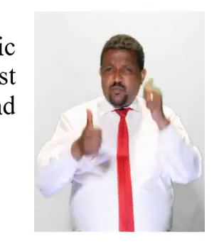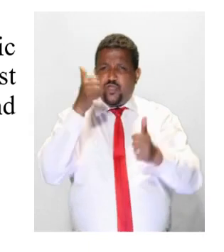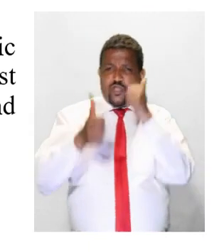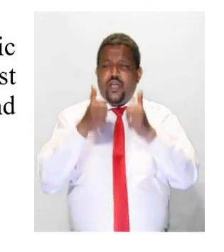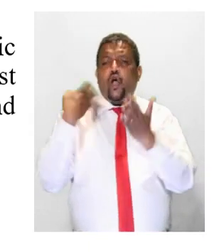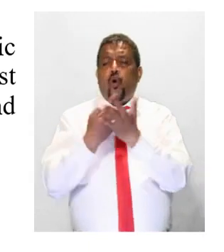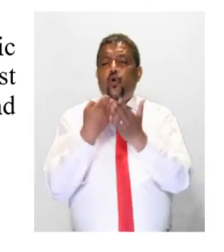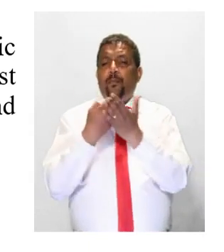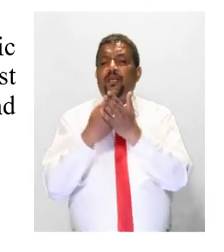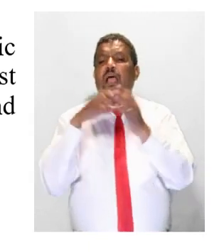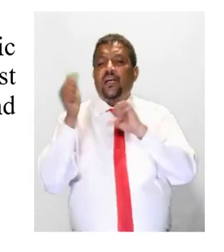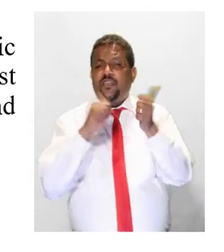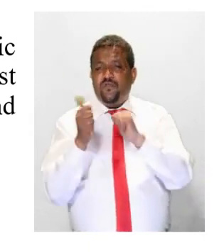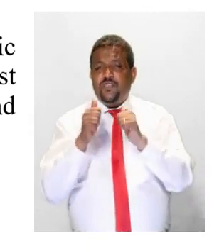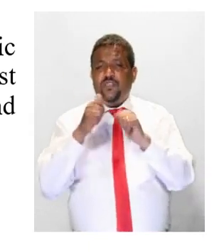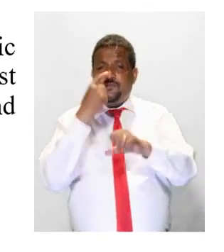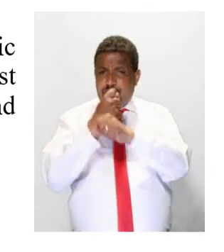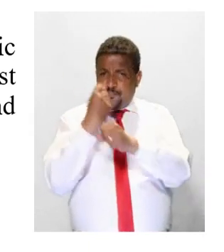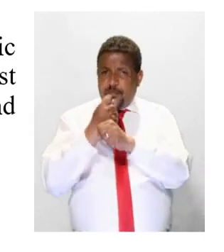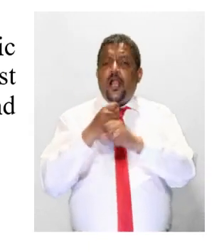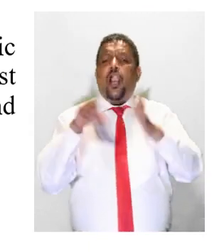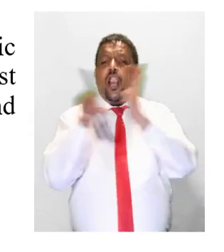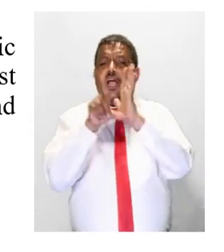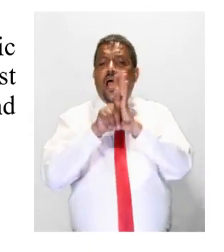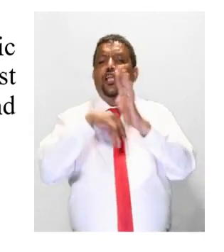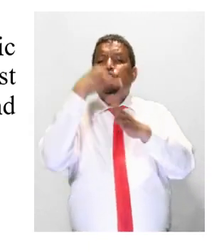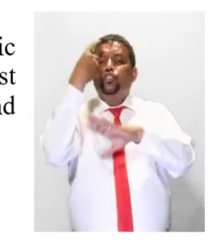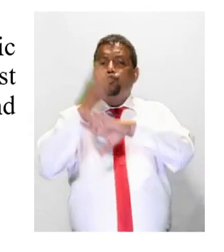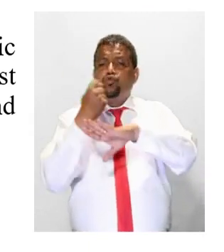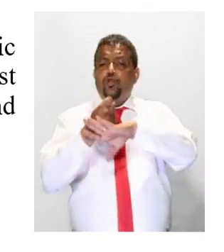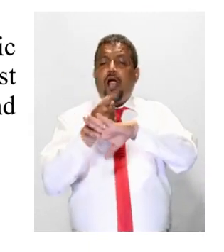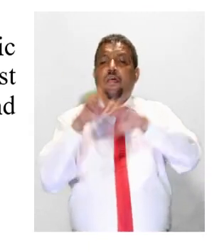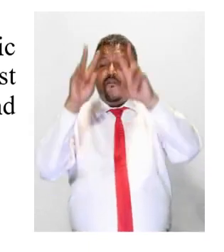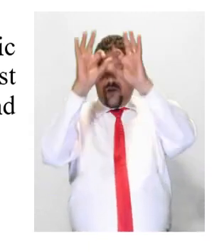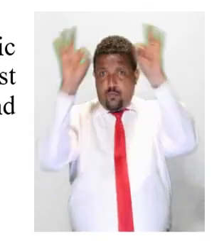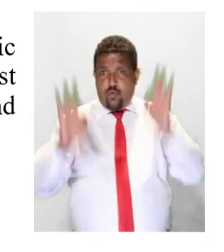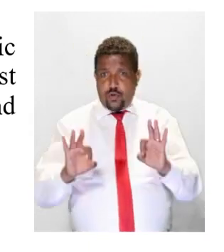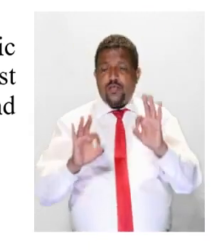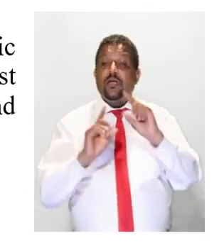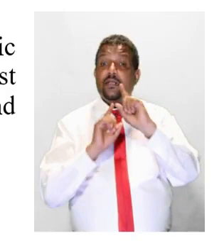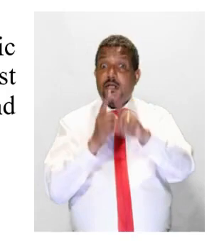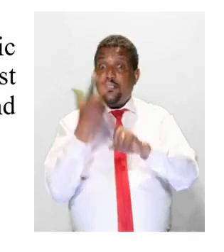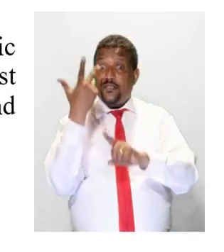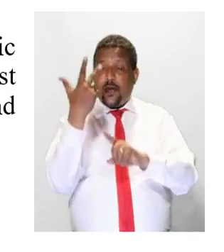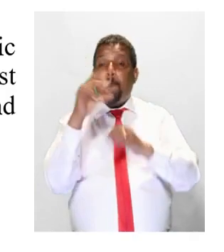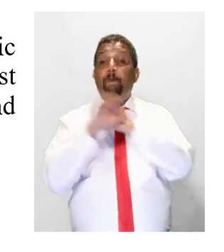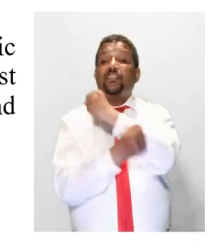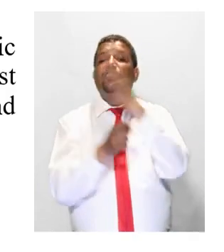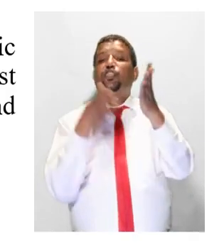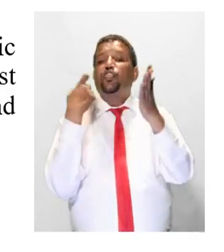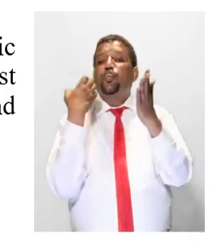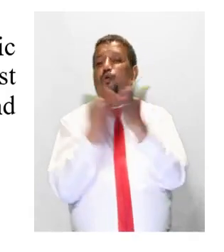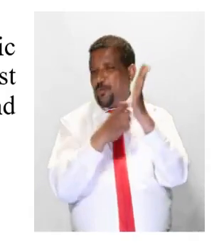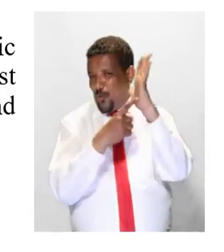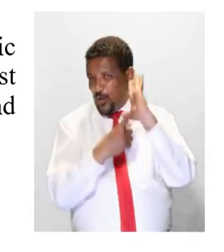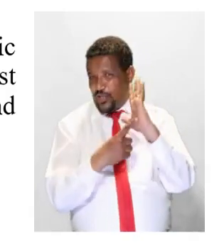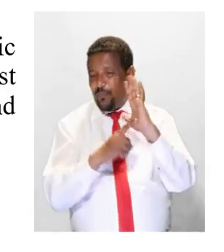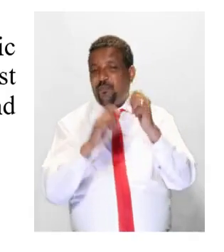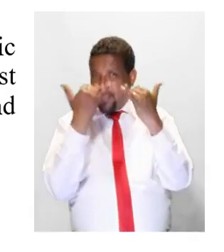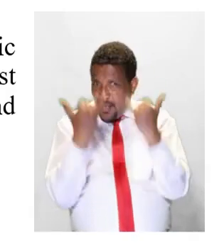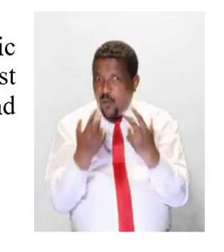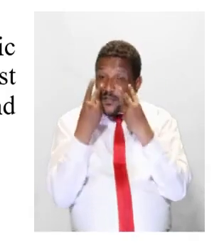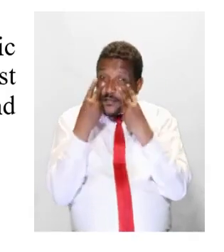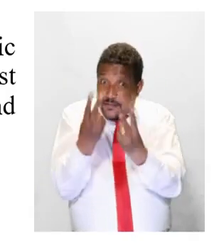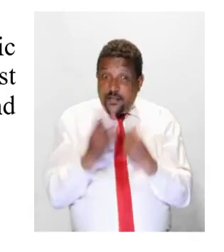is a legal and institutional framework that addresses the 3 basic economic questions. Now,